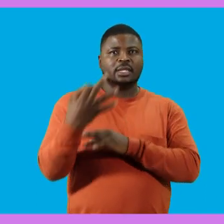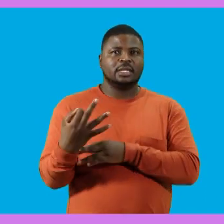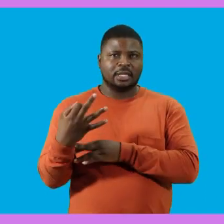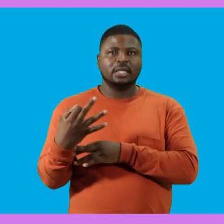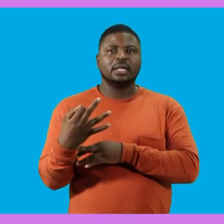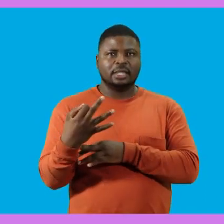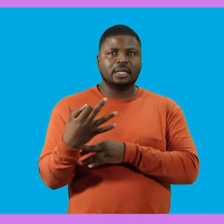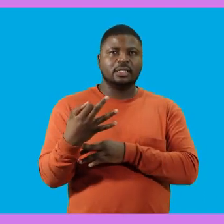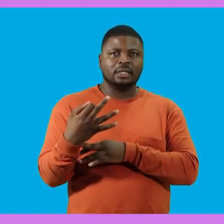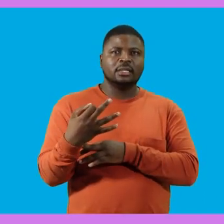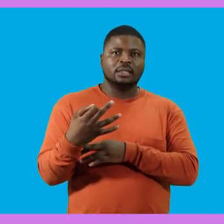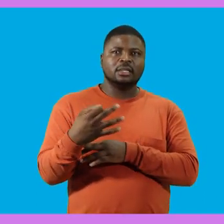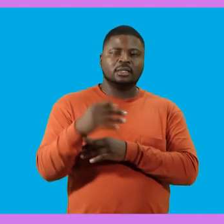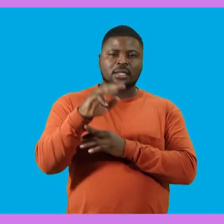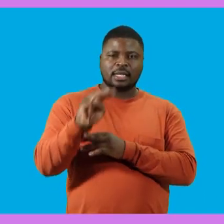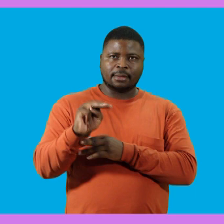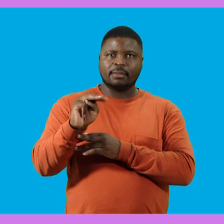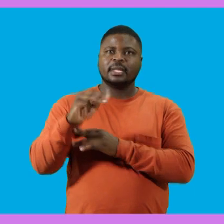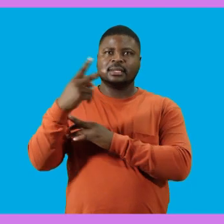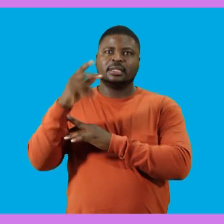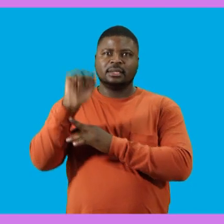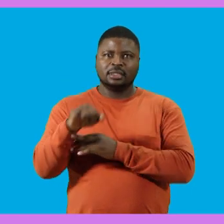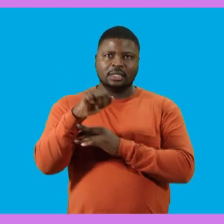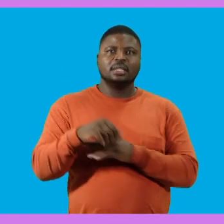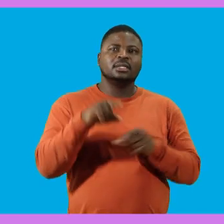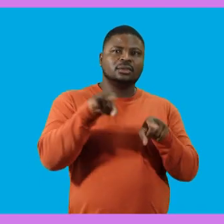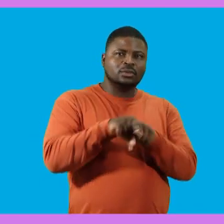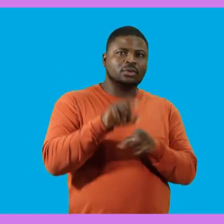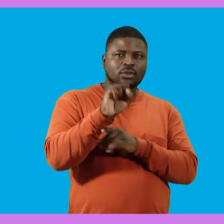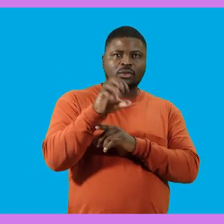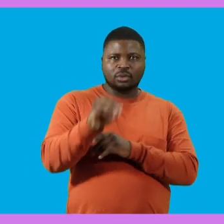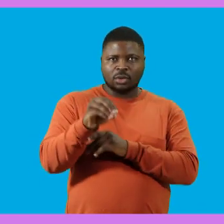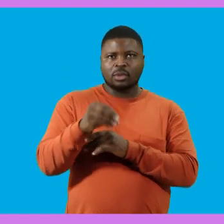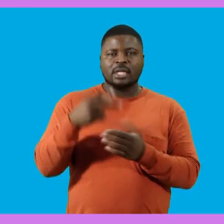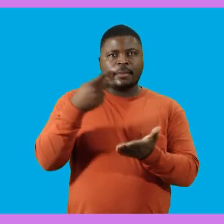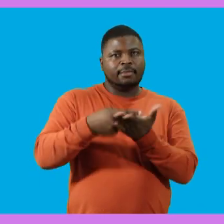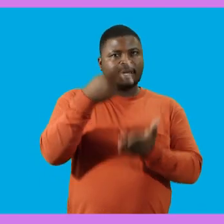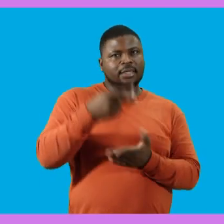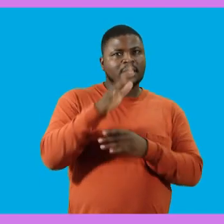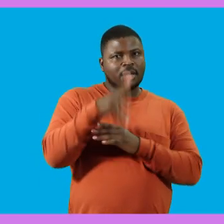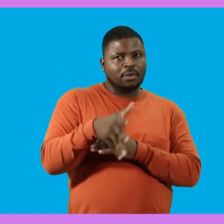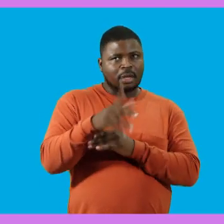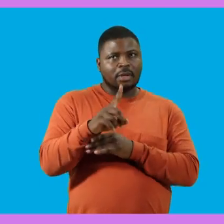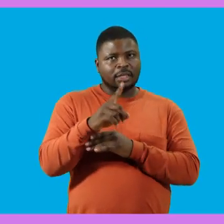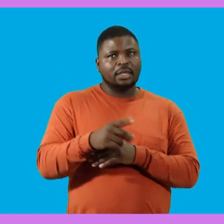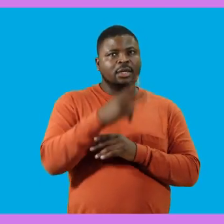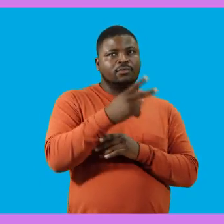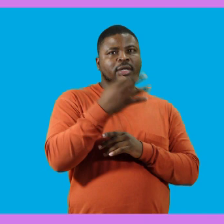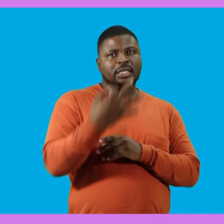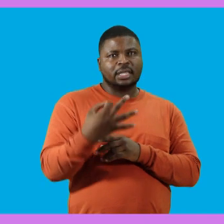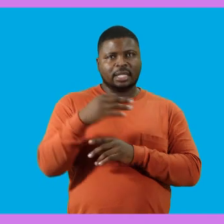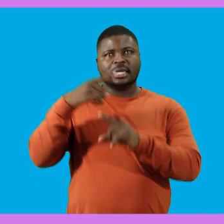23 square meters, and then the price is going to be 23